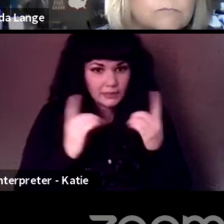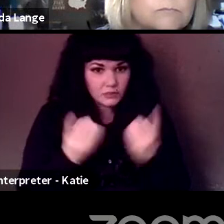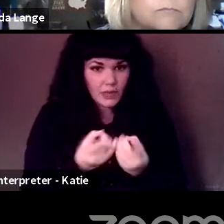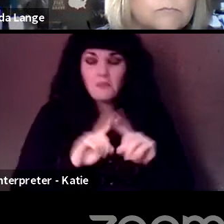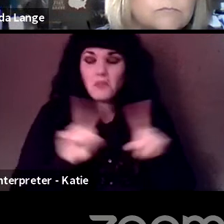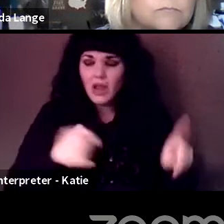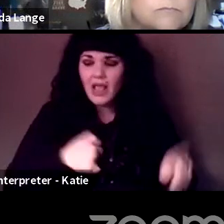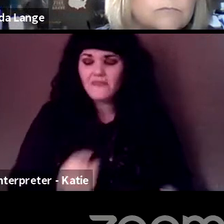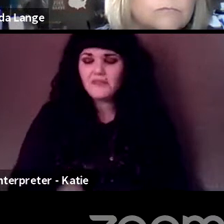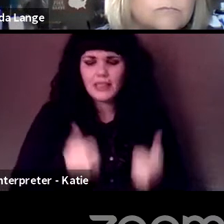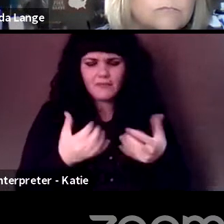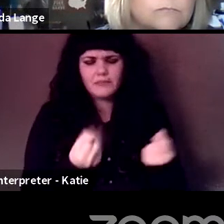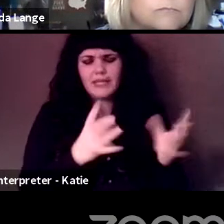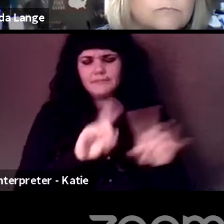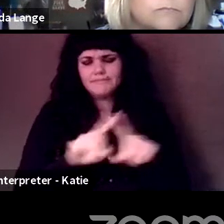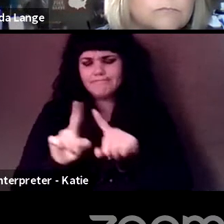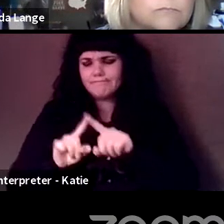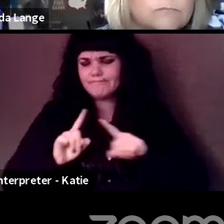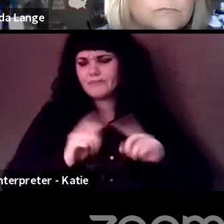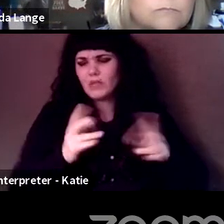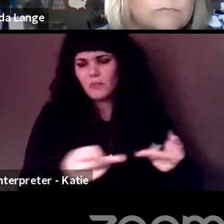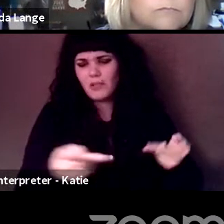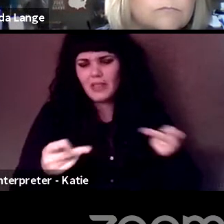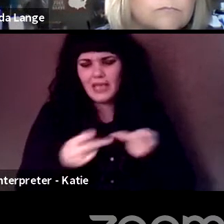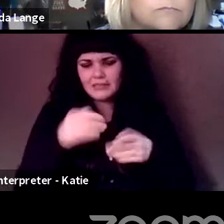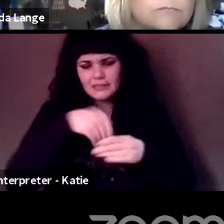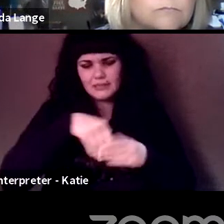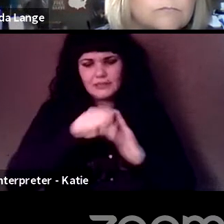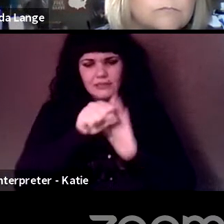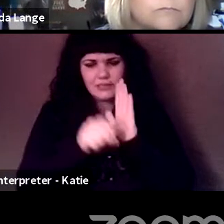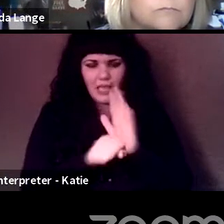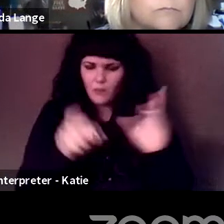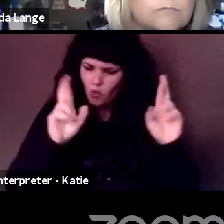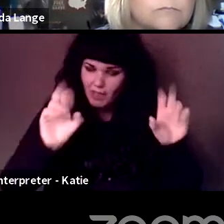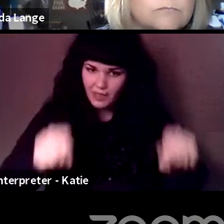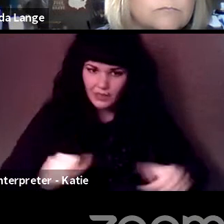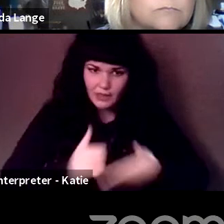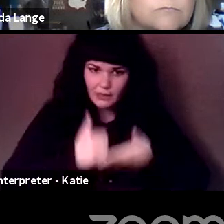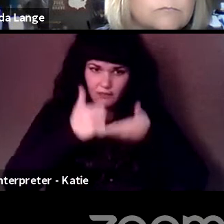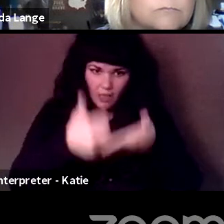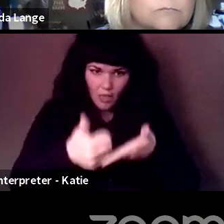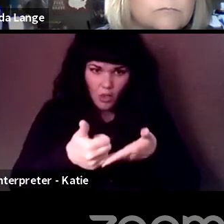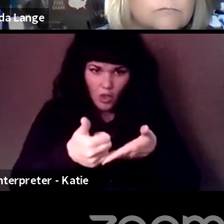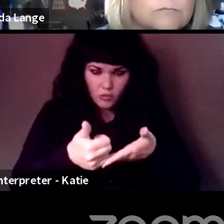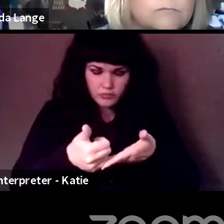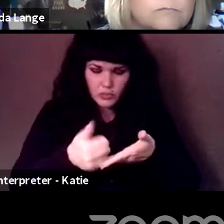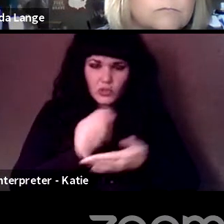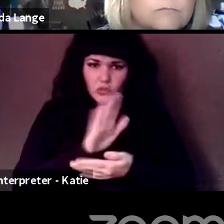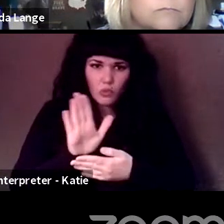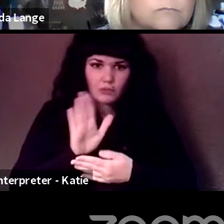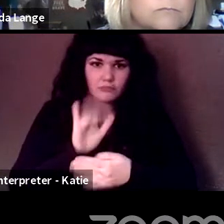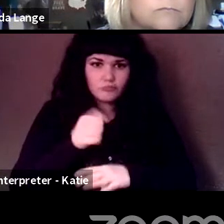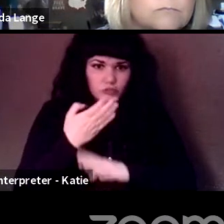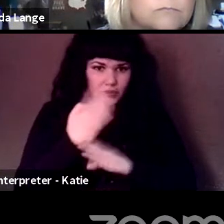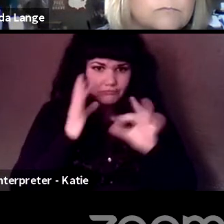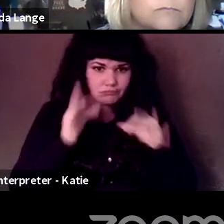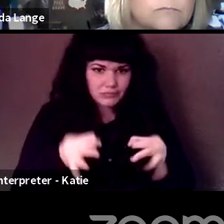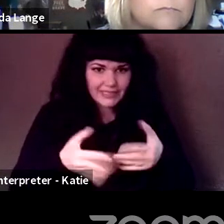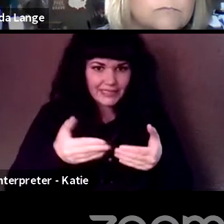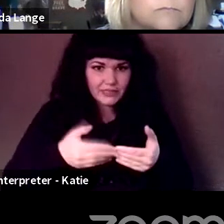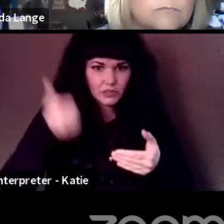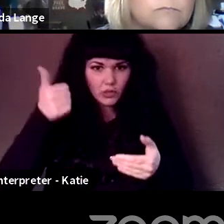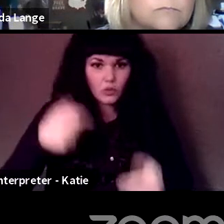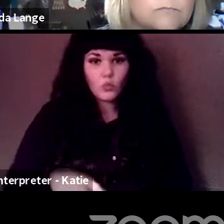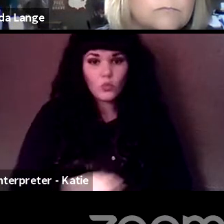state, I'm hoping I can give you some insight on making that easier. We have many, many differences, but we have many, many more things in